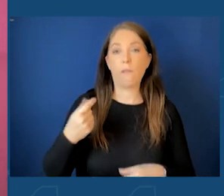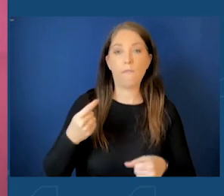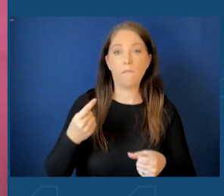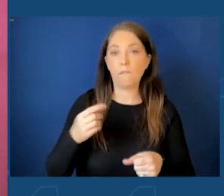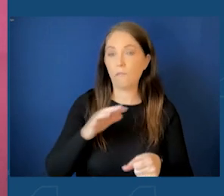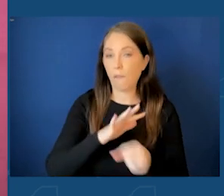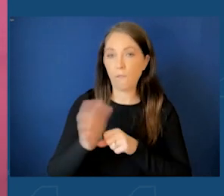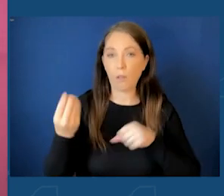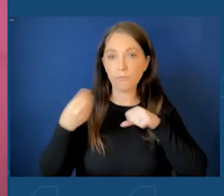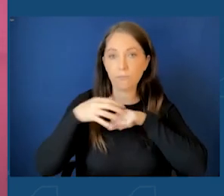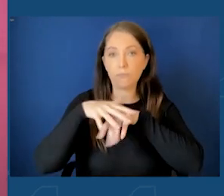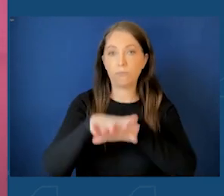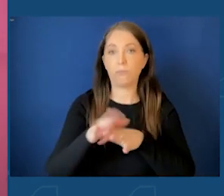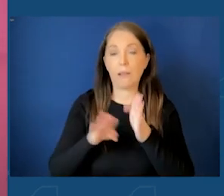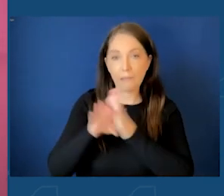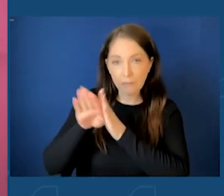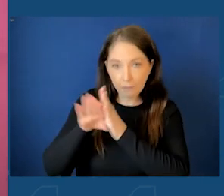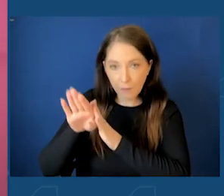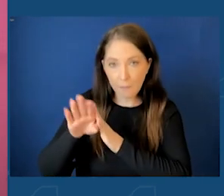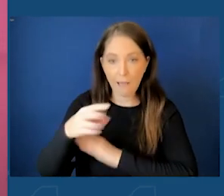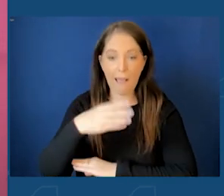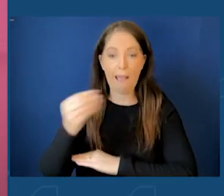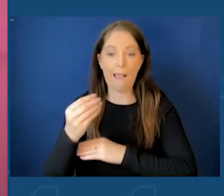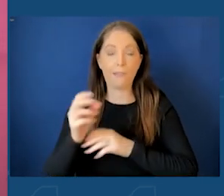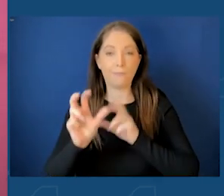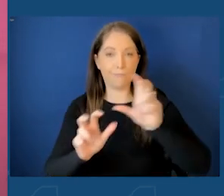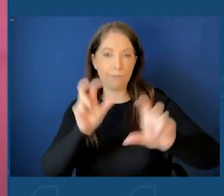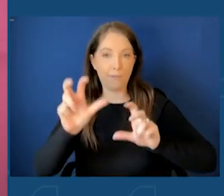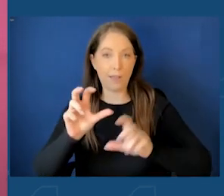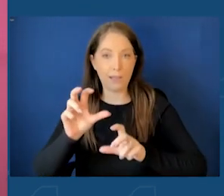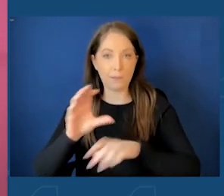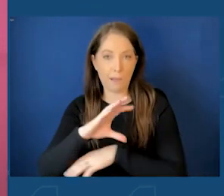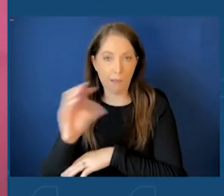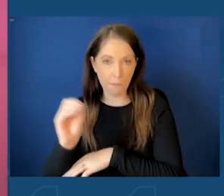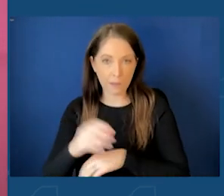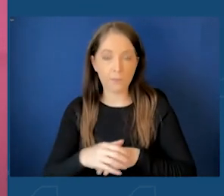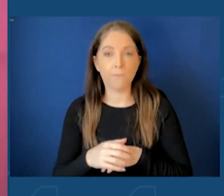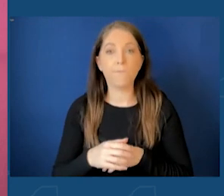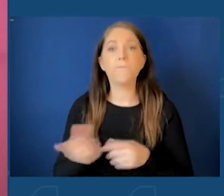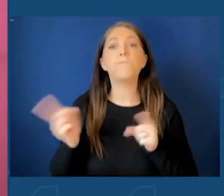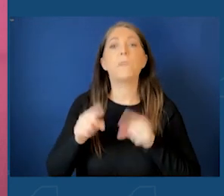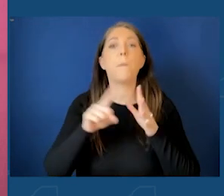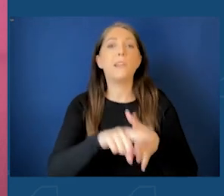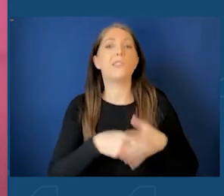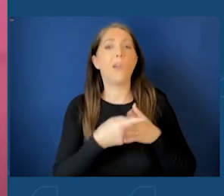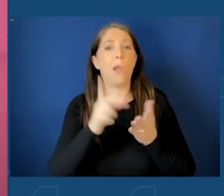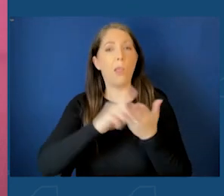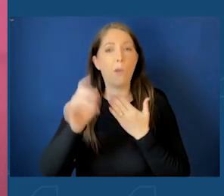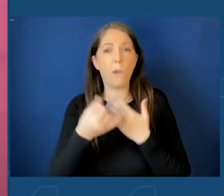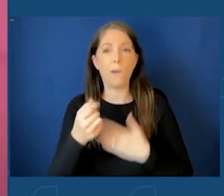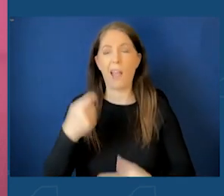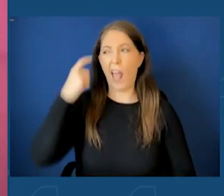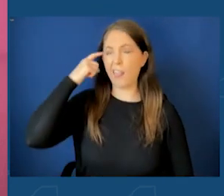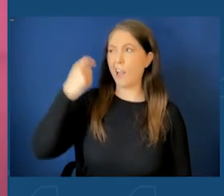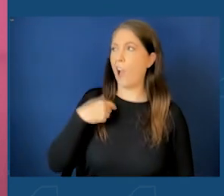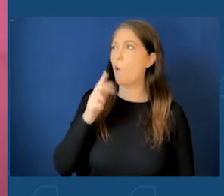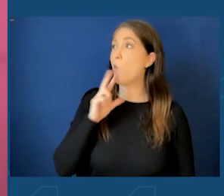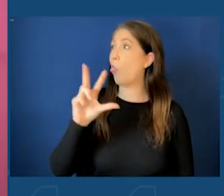developer in New York, an investment firm. When we started this project, I think I was about 30 years old.